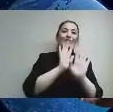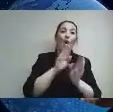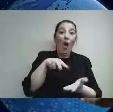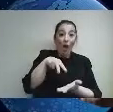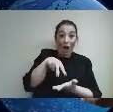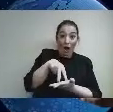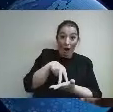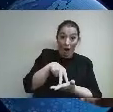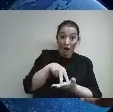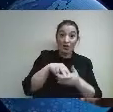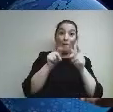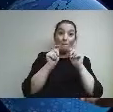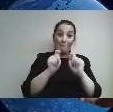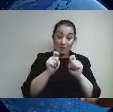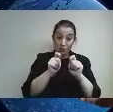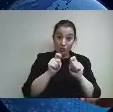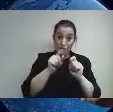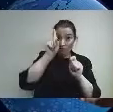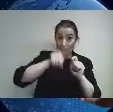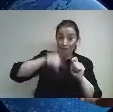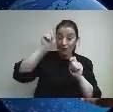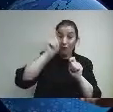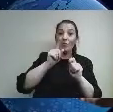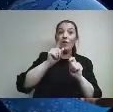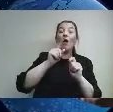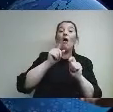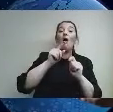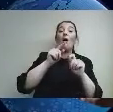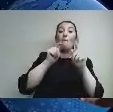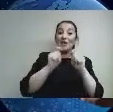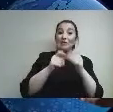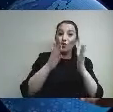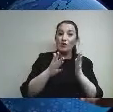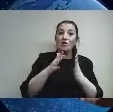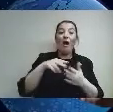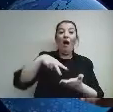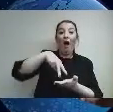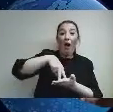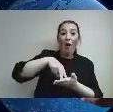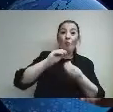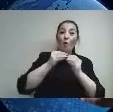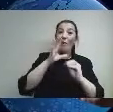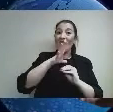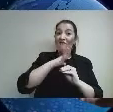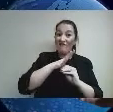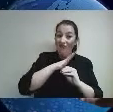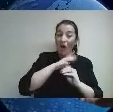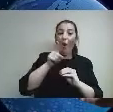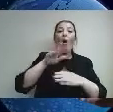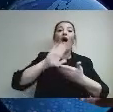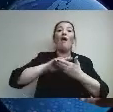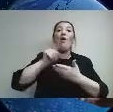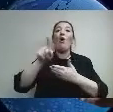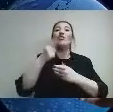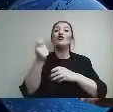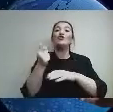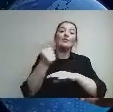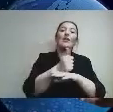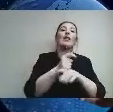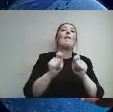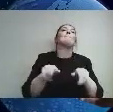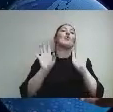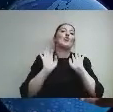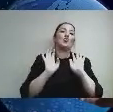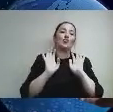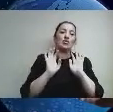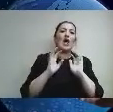if we're talking about a barista role at startup, then we do not, for example, refer this,